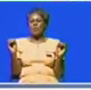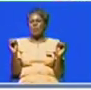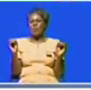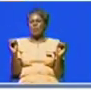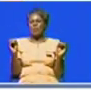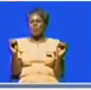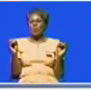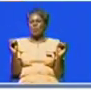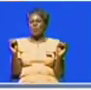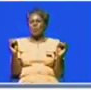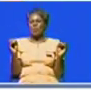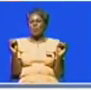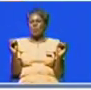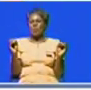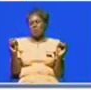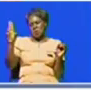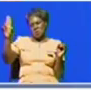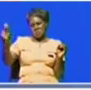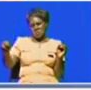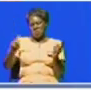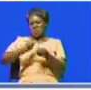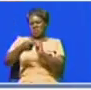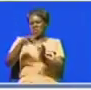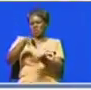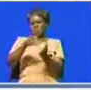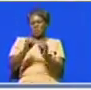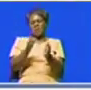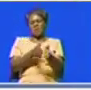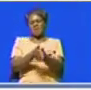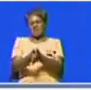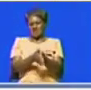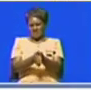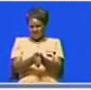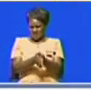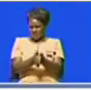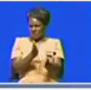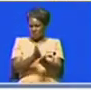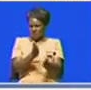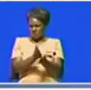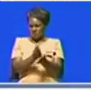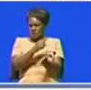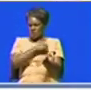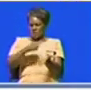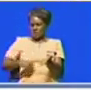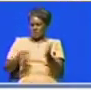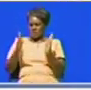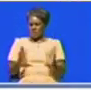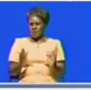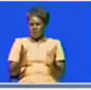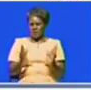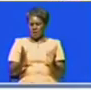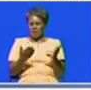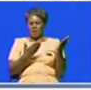moving goalpost, Satyende? Absolutely not. I think it's interesting. And for Senator Susan Kihika